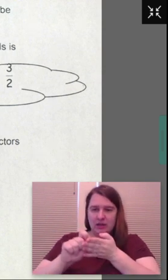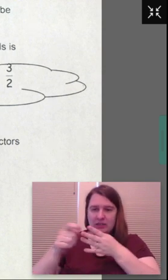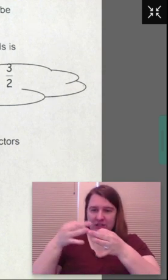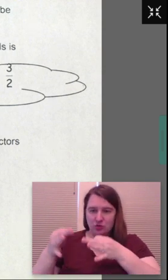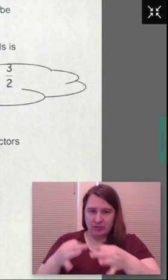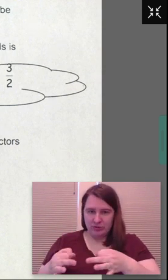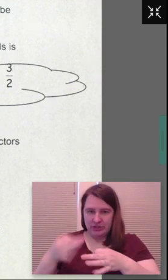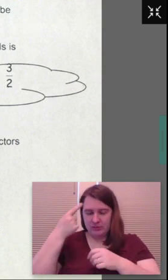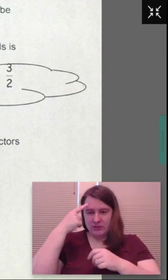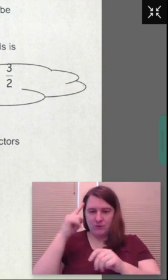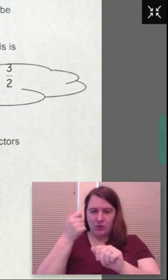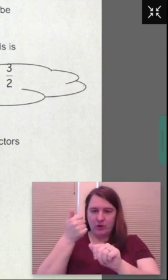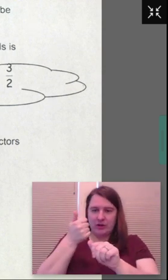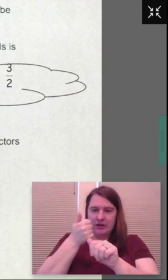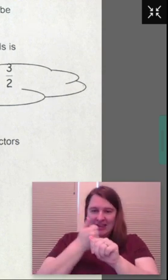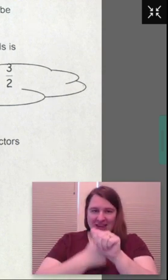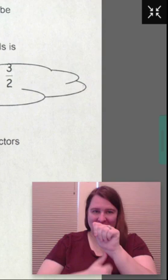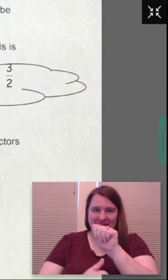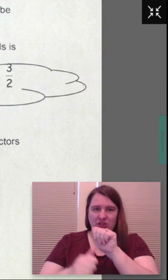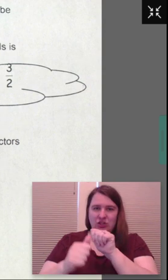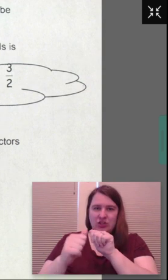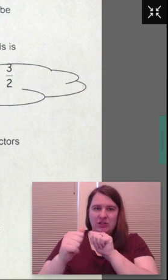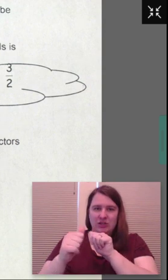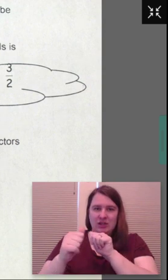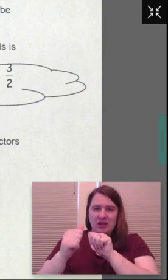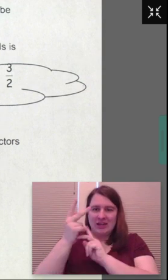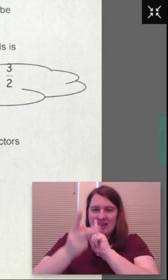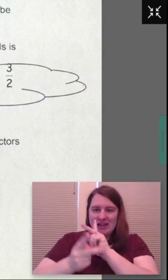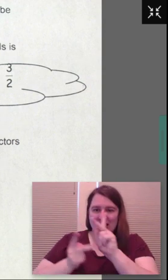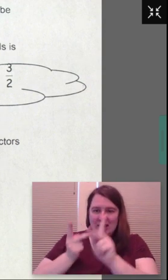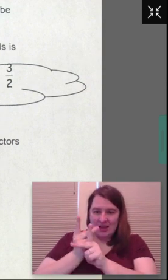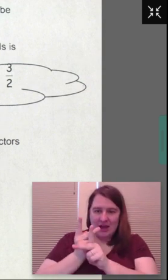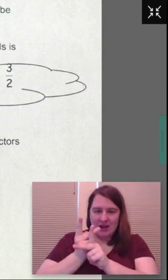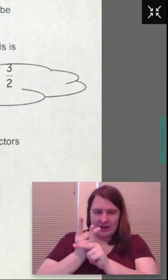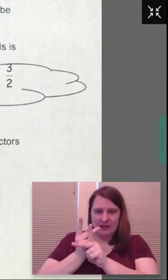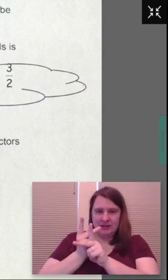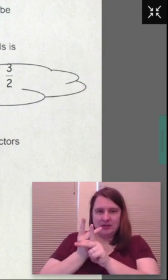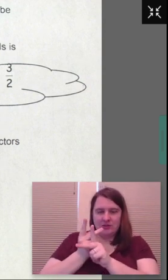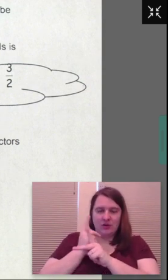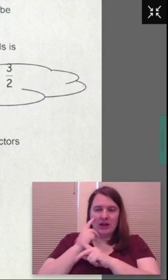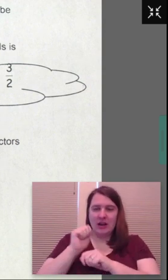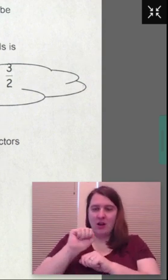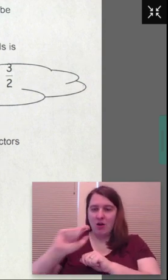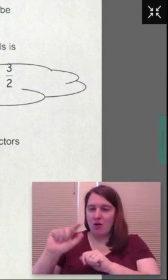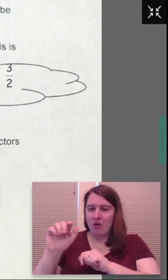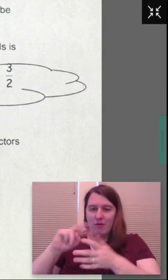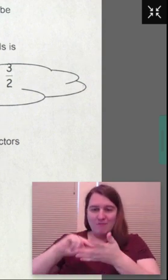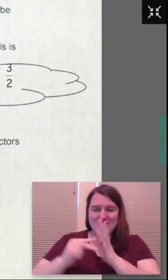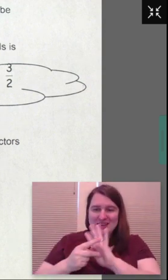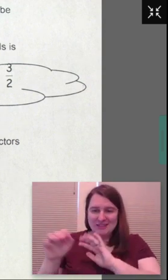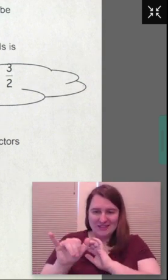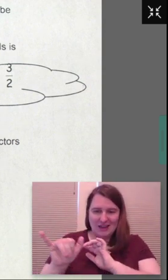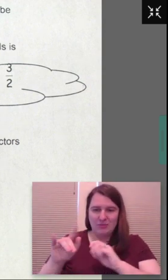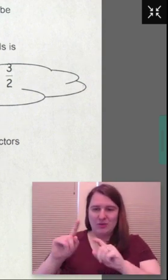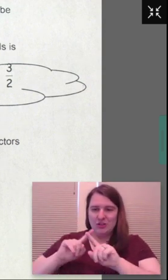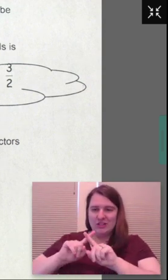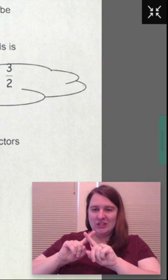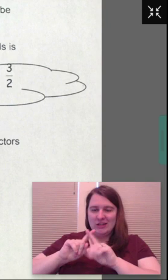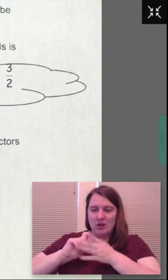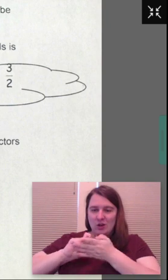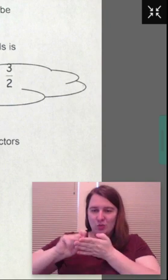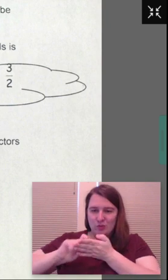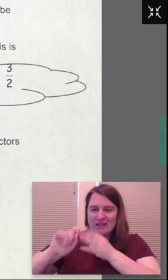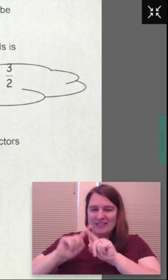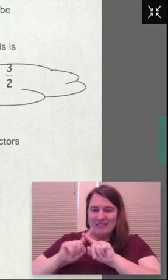written descriptions for each kind. All right, it all means the same, they're